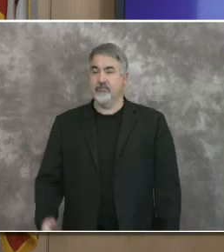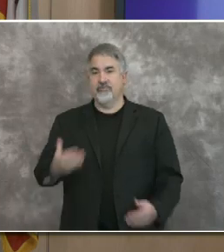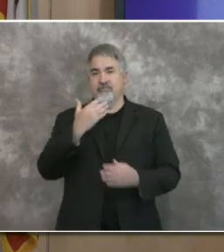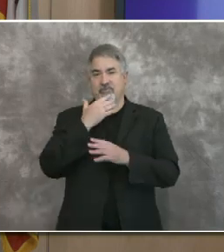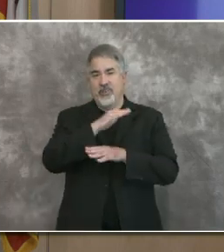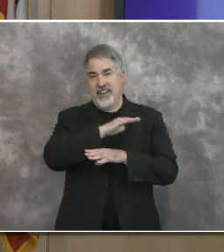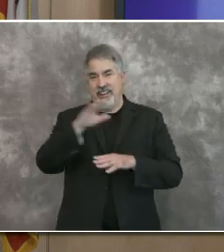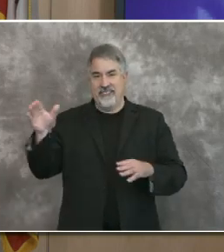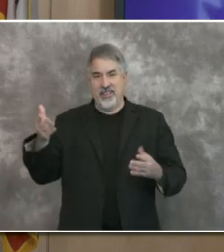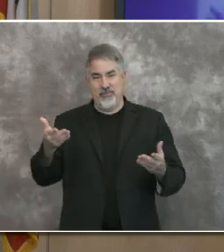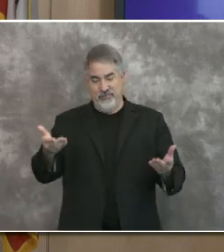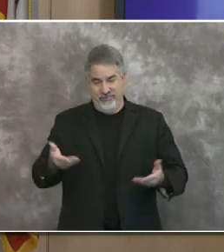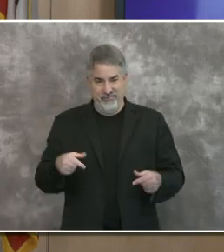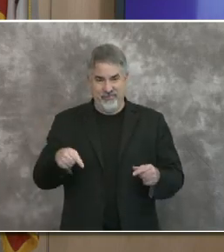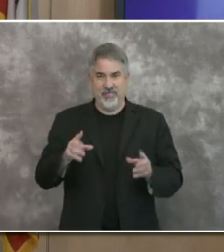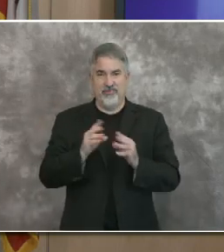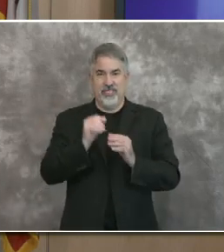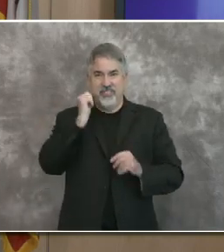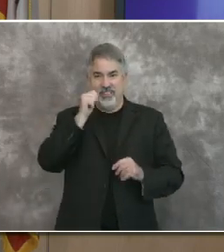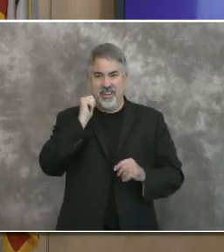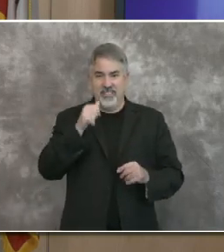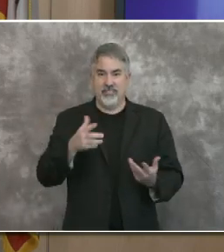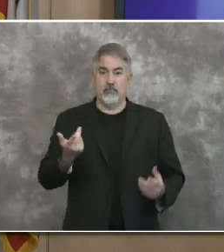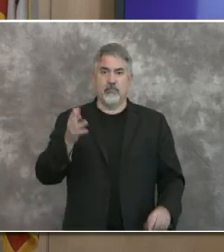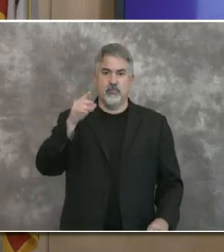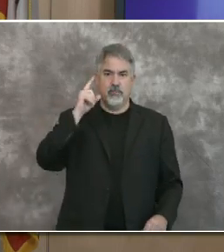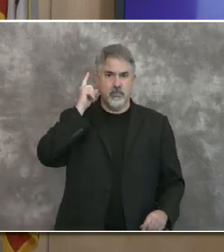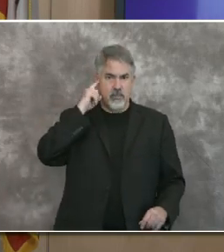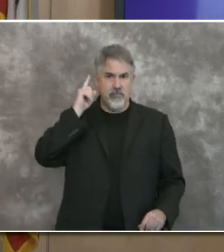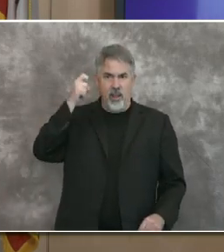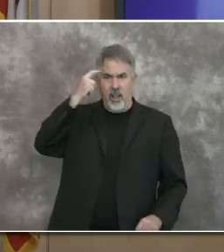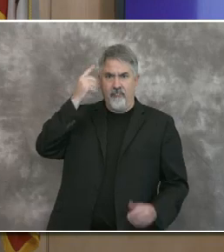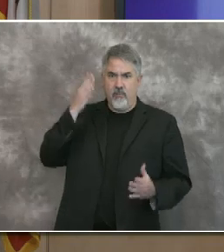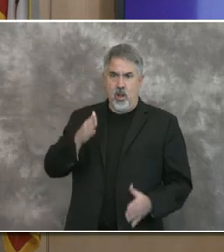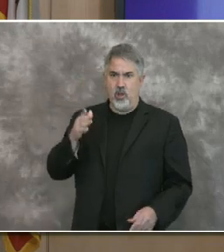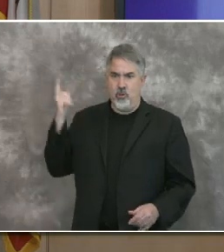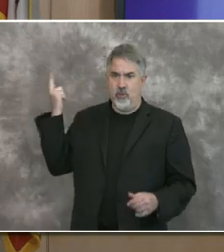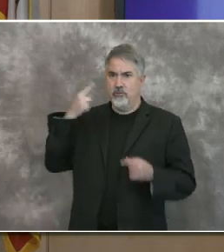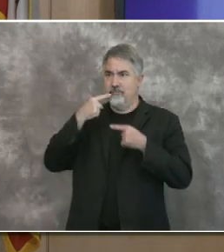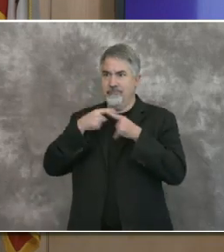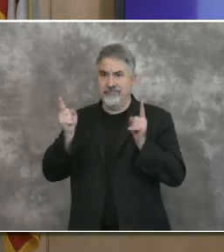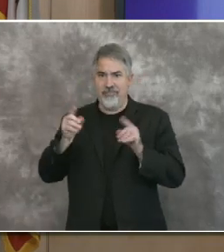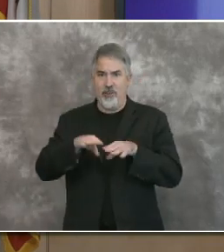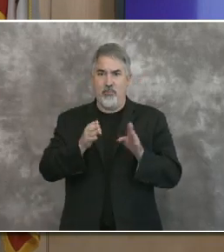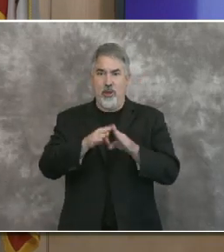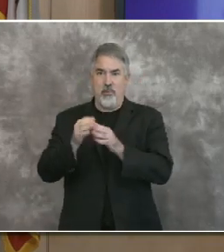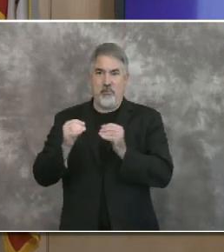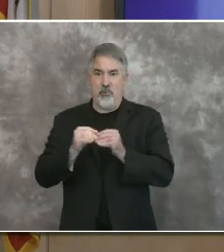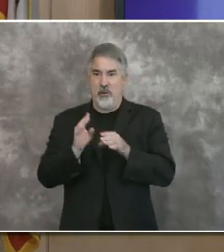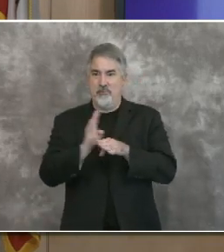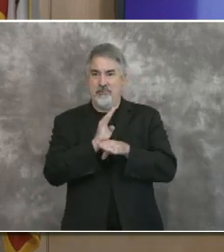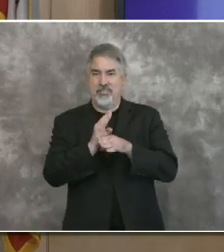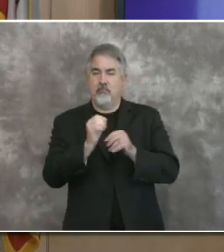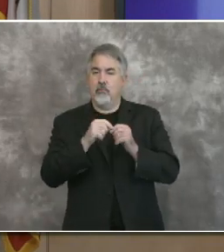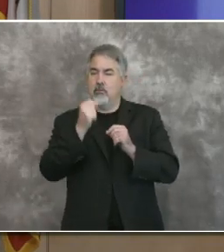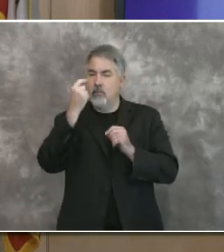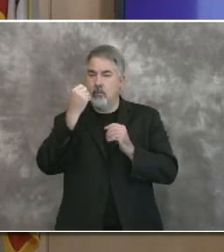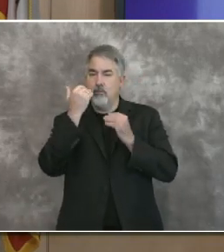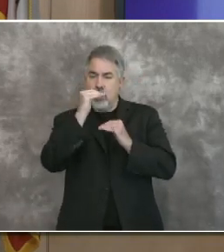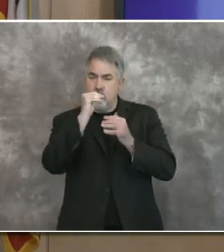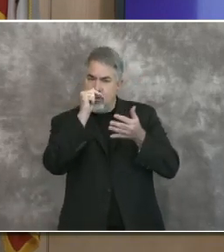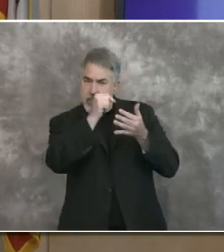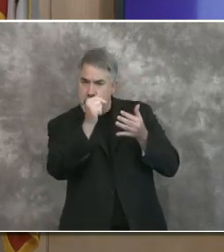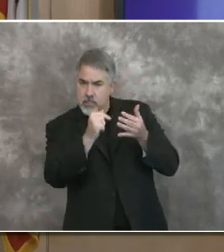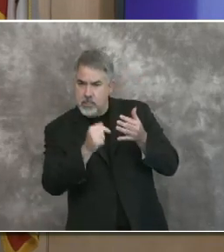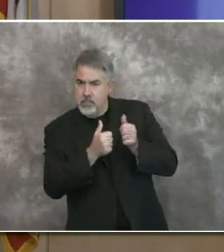Good afternoon. As you may have heard, Governor Newsom announced the reopening of some businesses with restrictions. We're going to get into